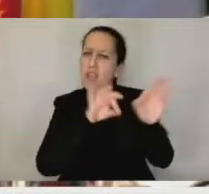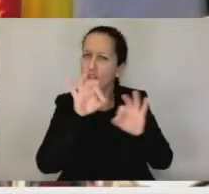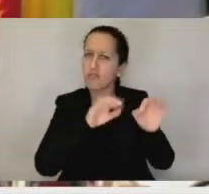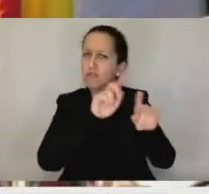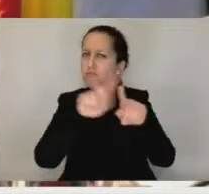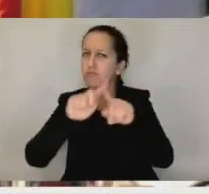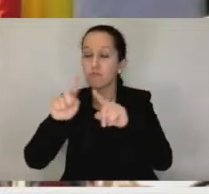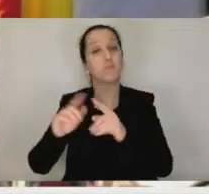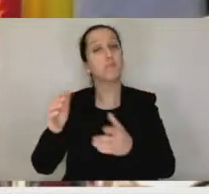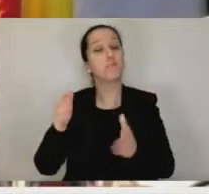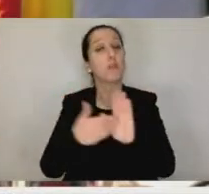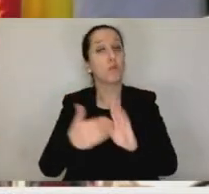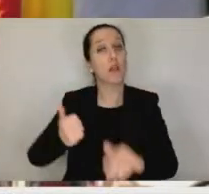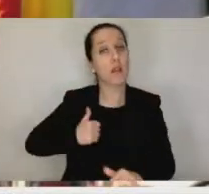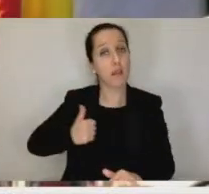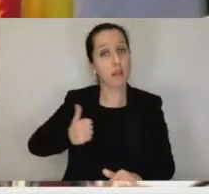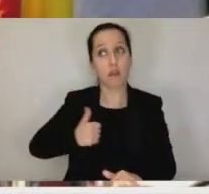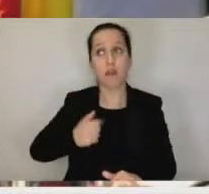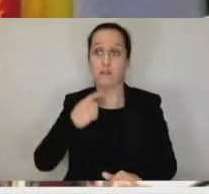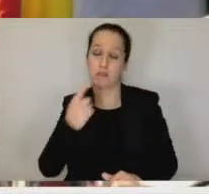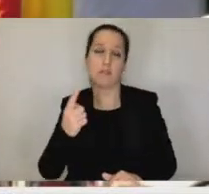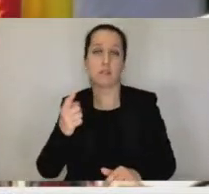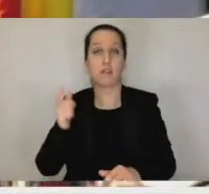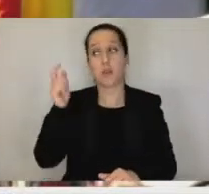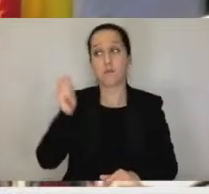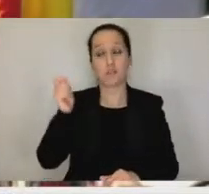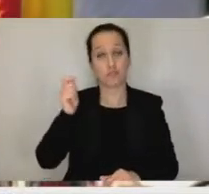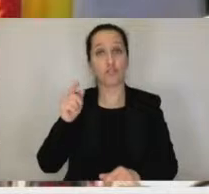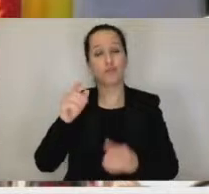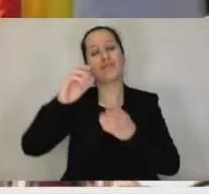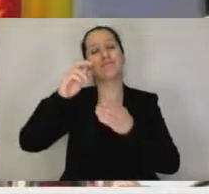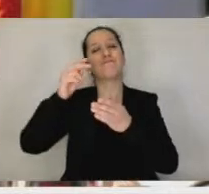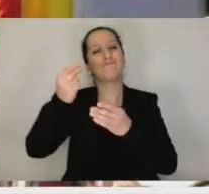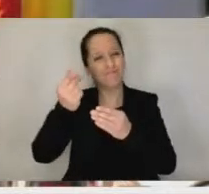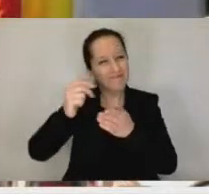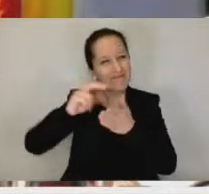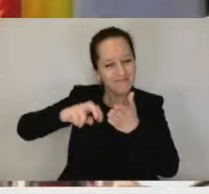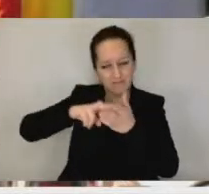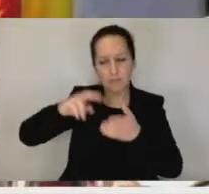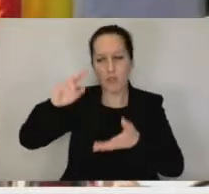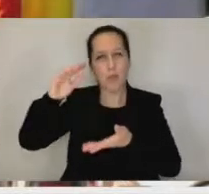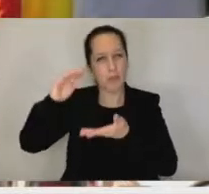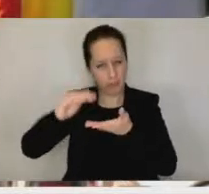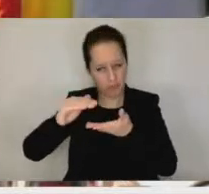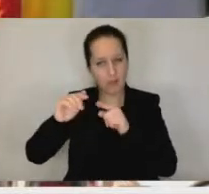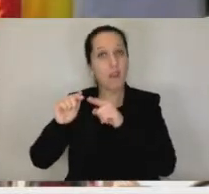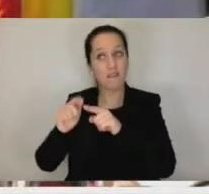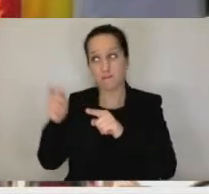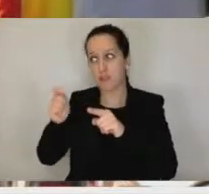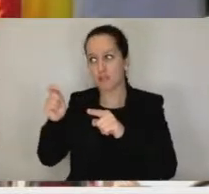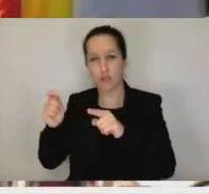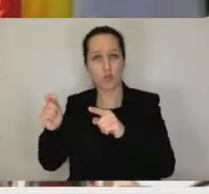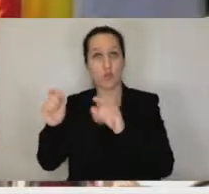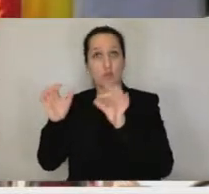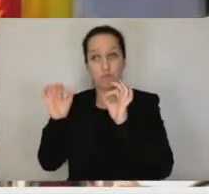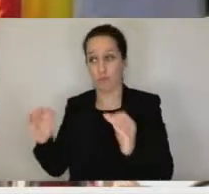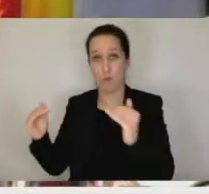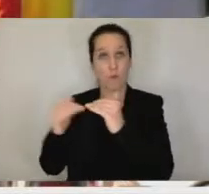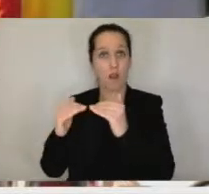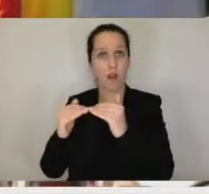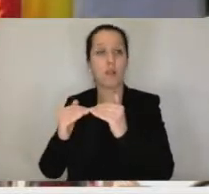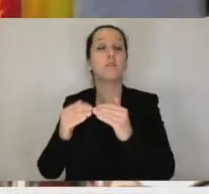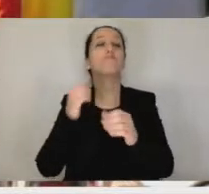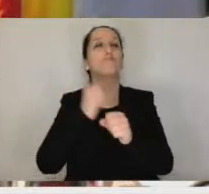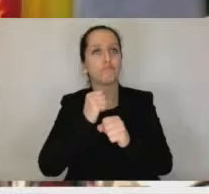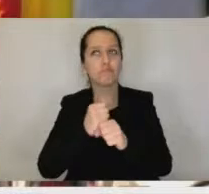pensions are not fully indexed, but when the fund returns to good health, there is catch-up. So pensioners may take a